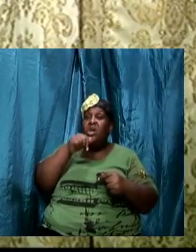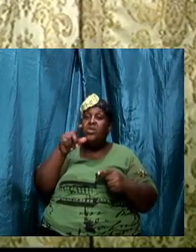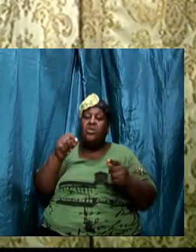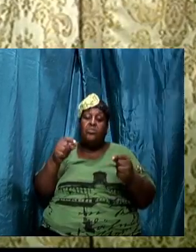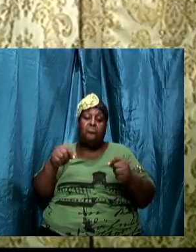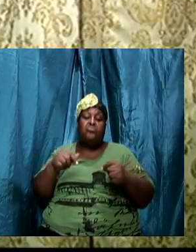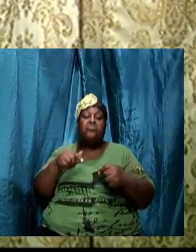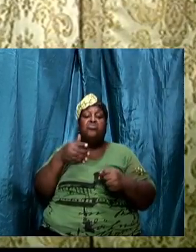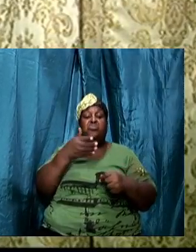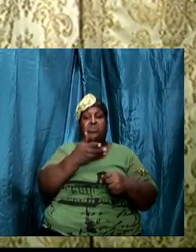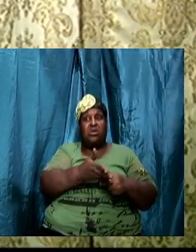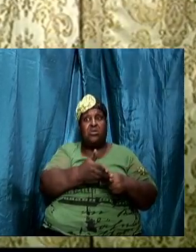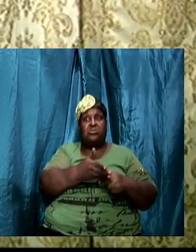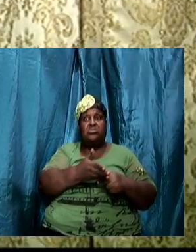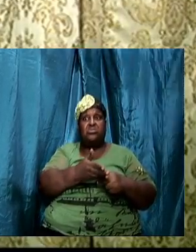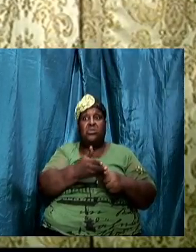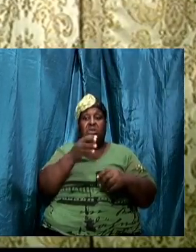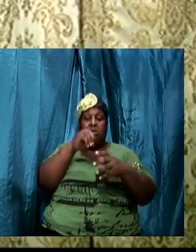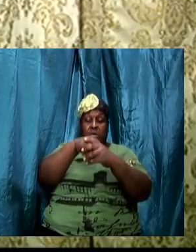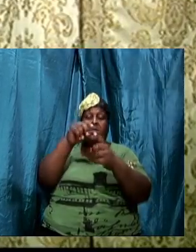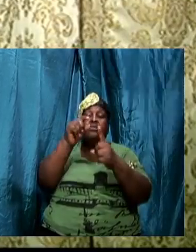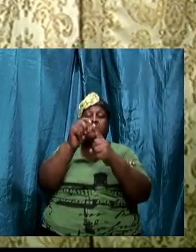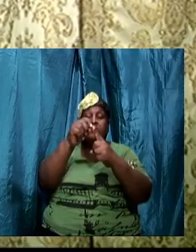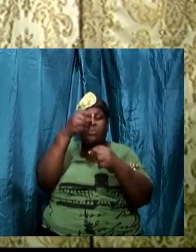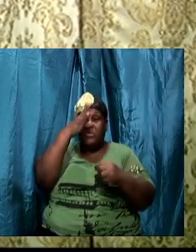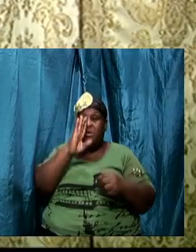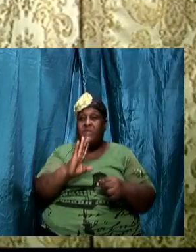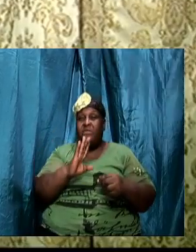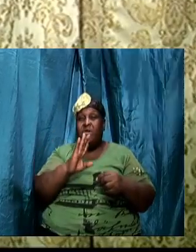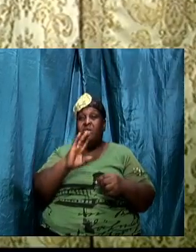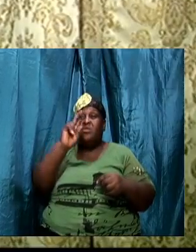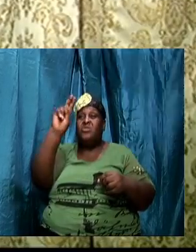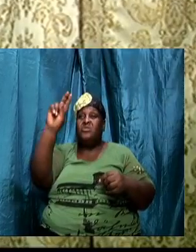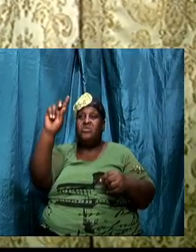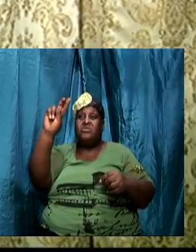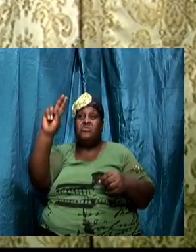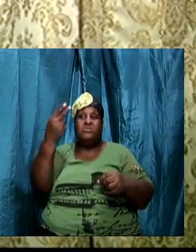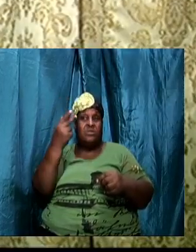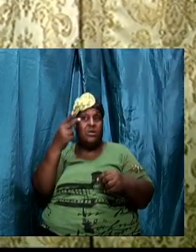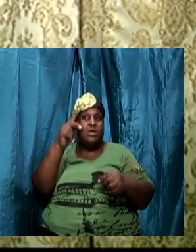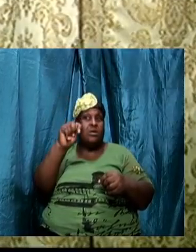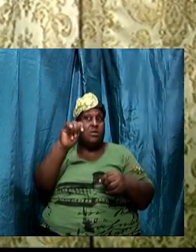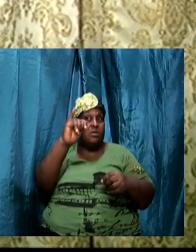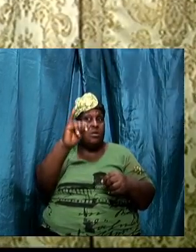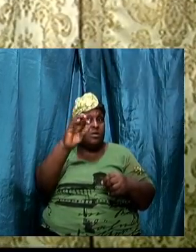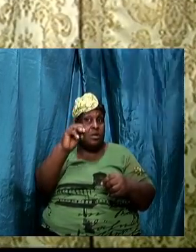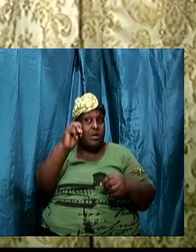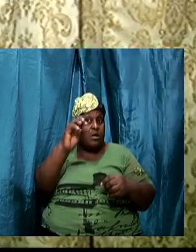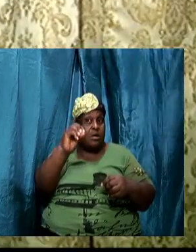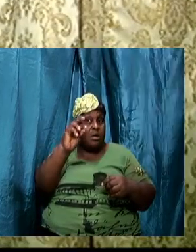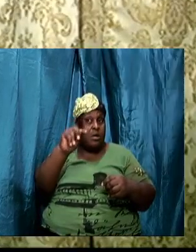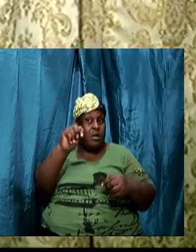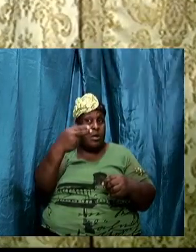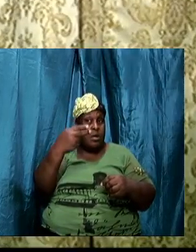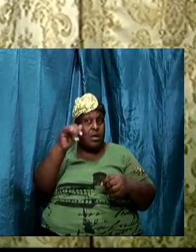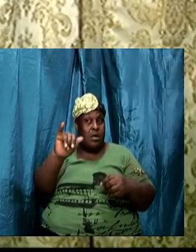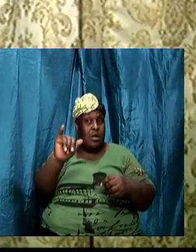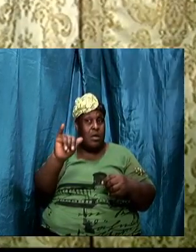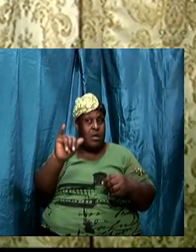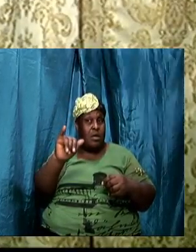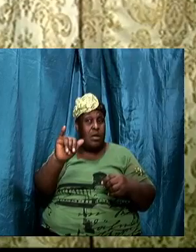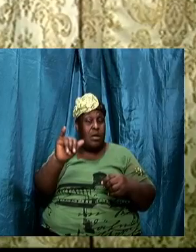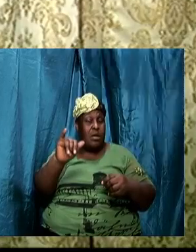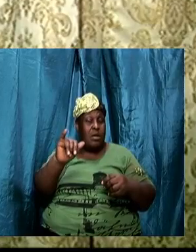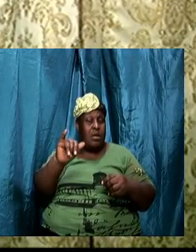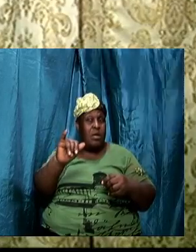outlined in the word of God. And so 2 Timothy chapter 3 verses 16 and 17 gives us